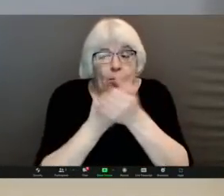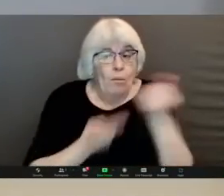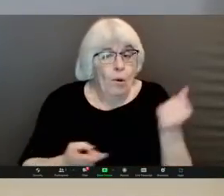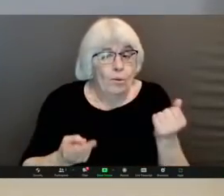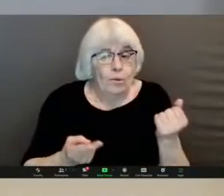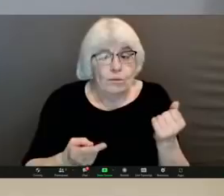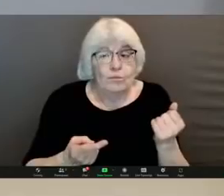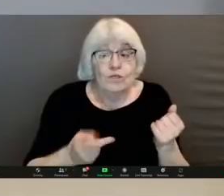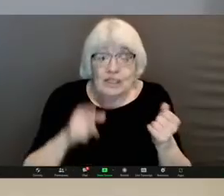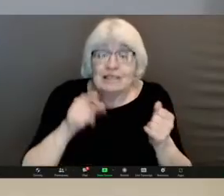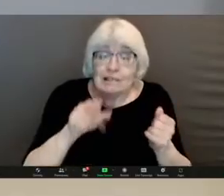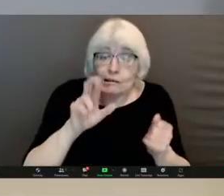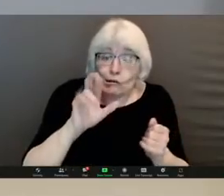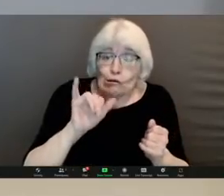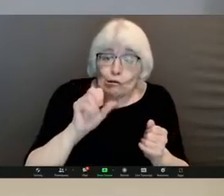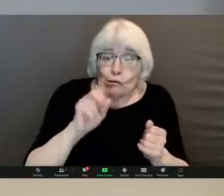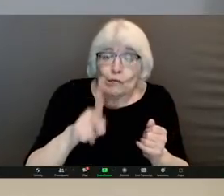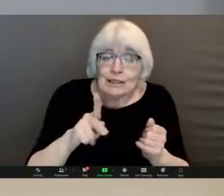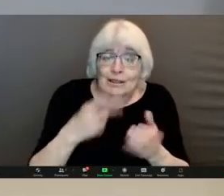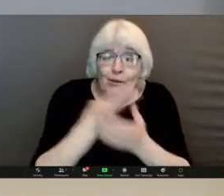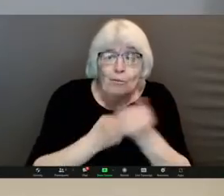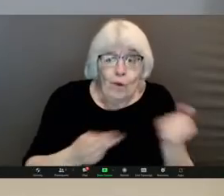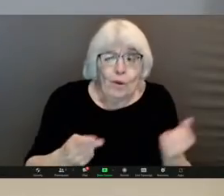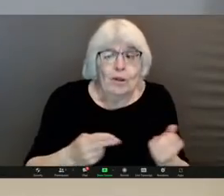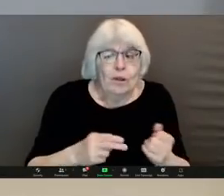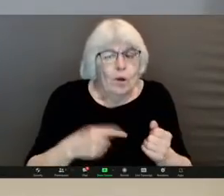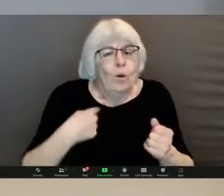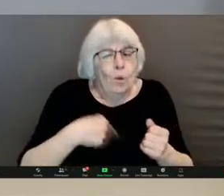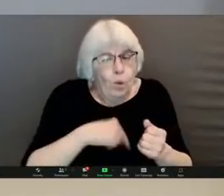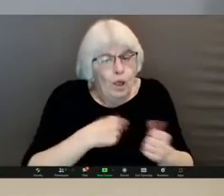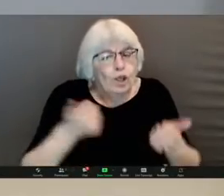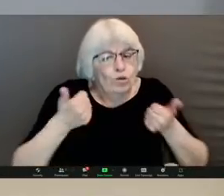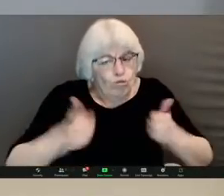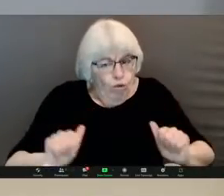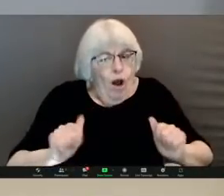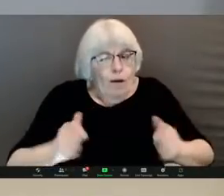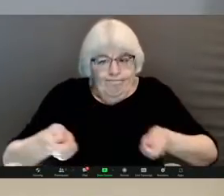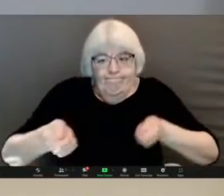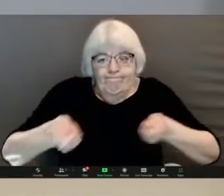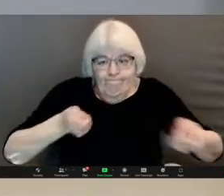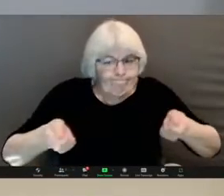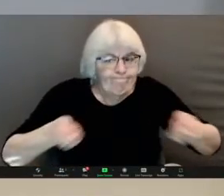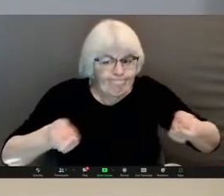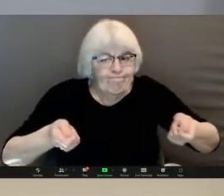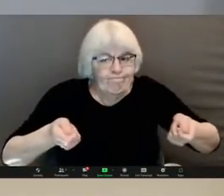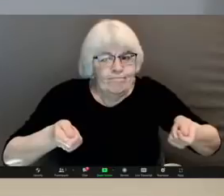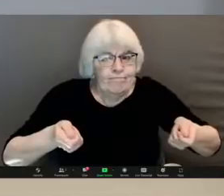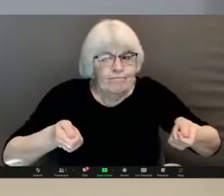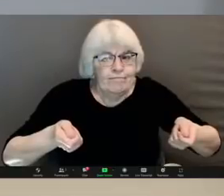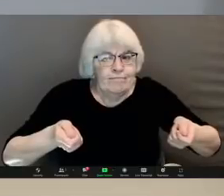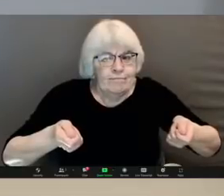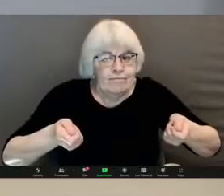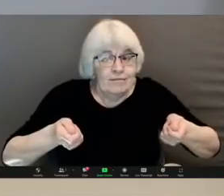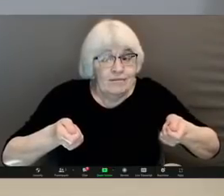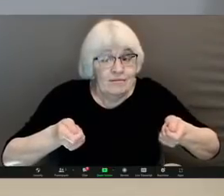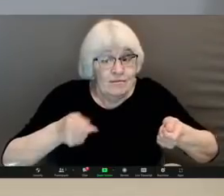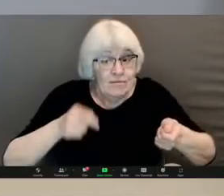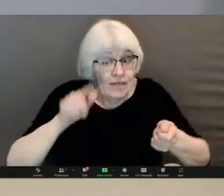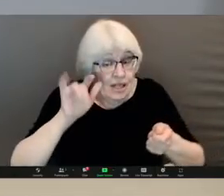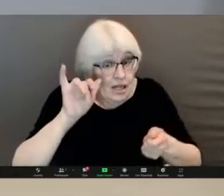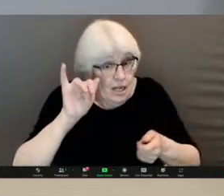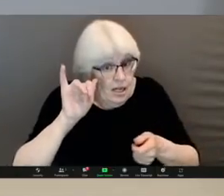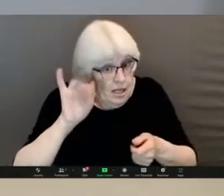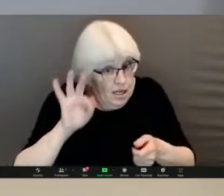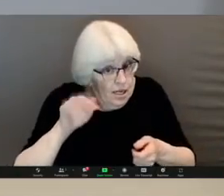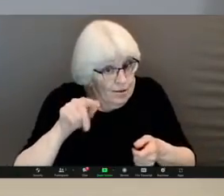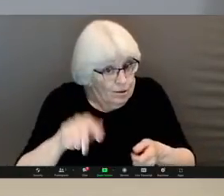make sure people are fully vaccinated. Otherwise, they will isolate if they're coming in from outside Atlantic Canada, and that's international or